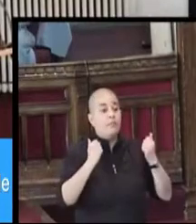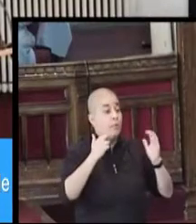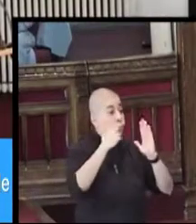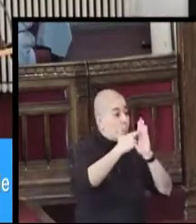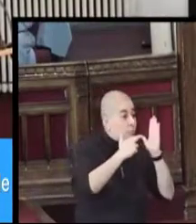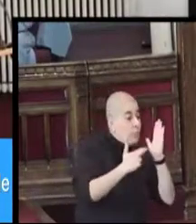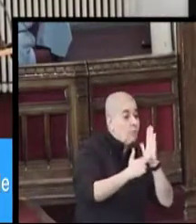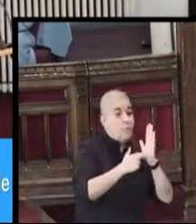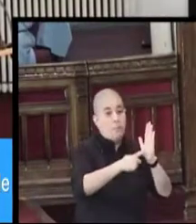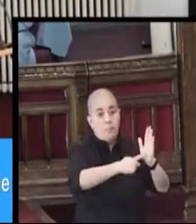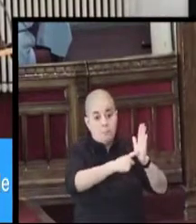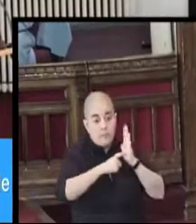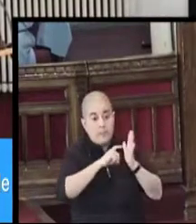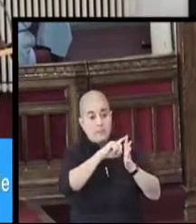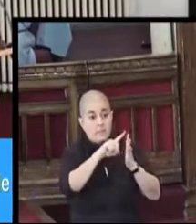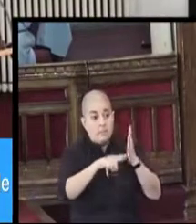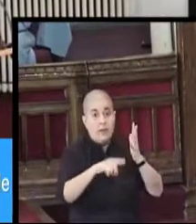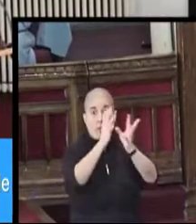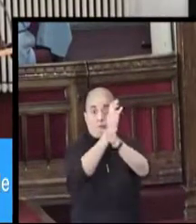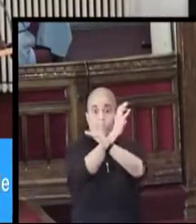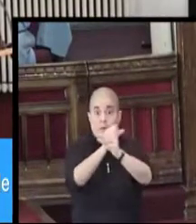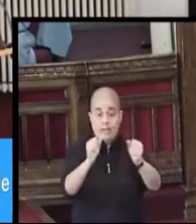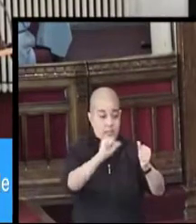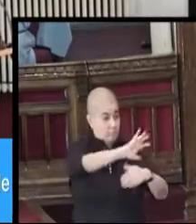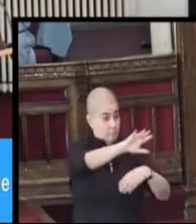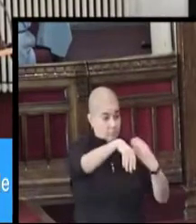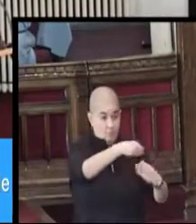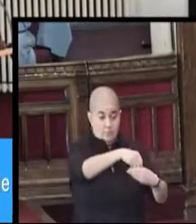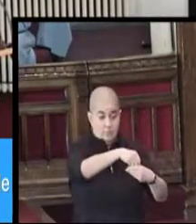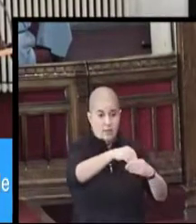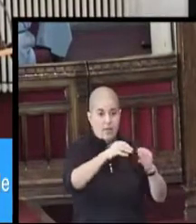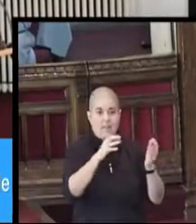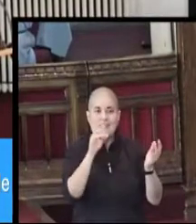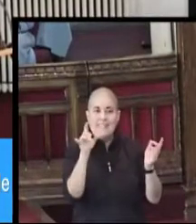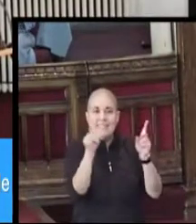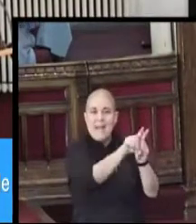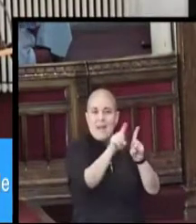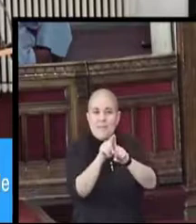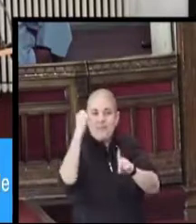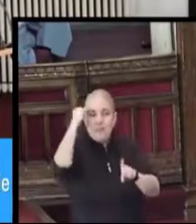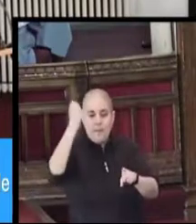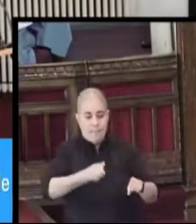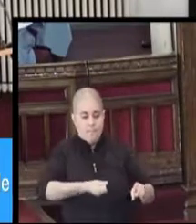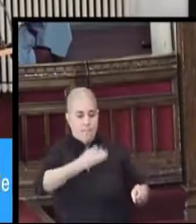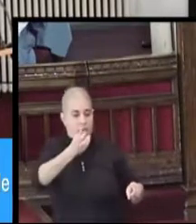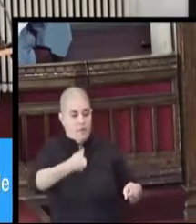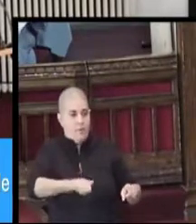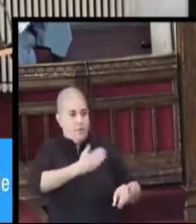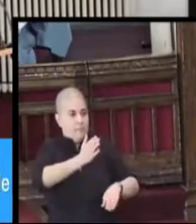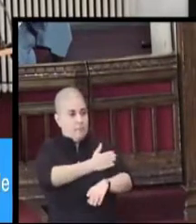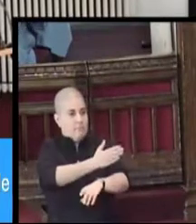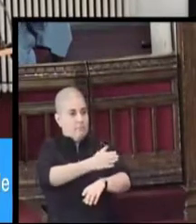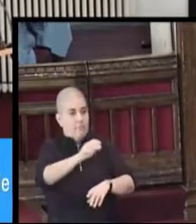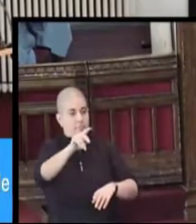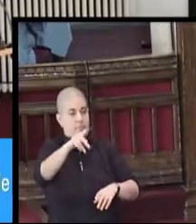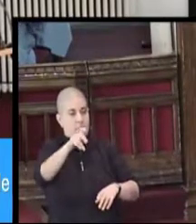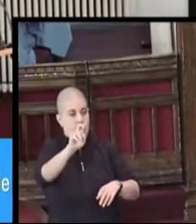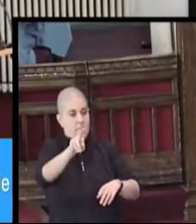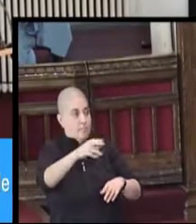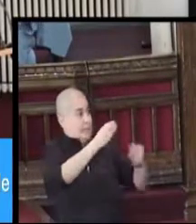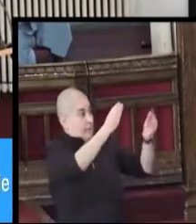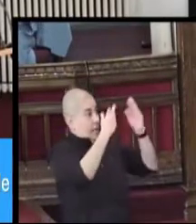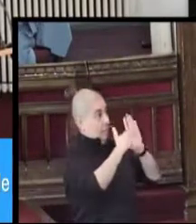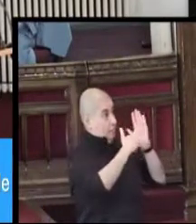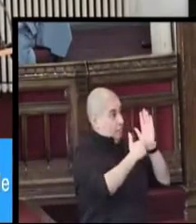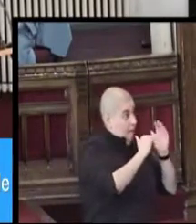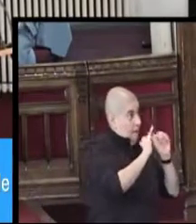its obligations, and its freedoms, is like a sonnet. You're given the form, but you